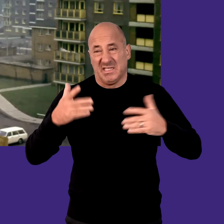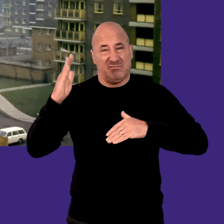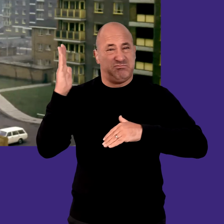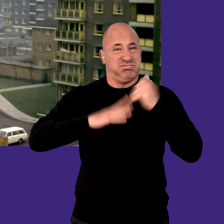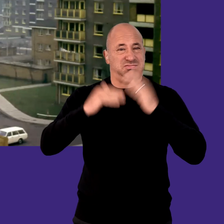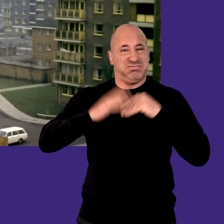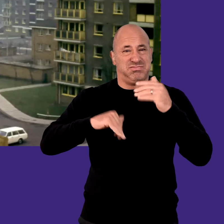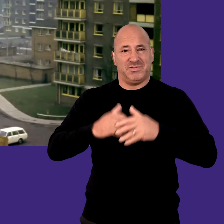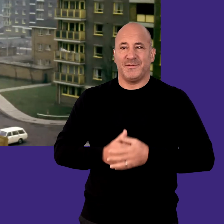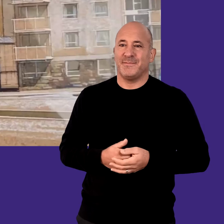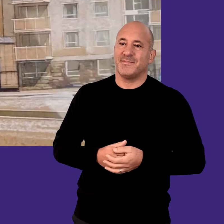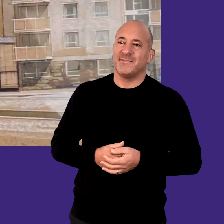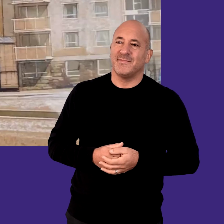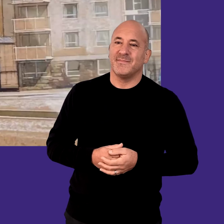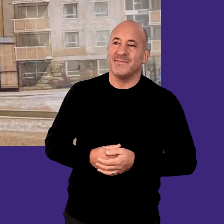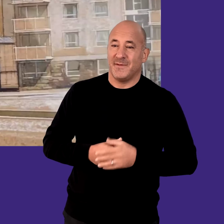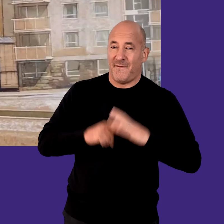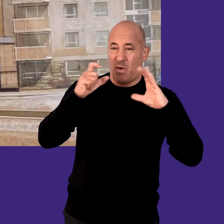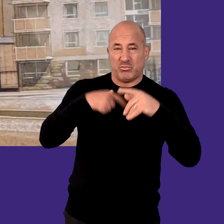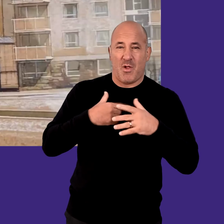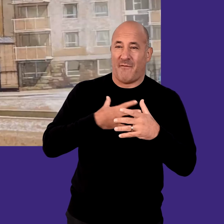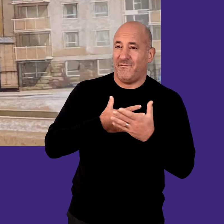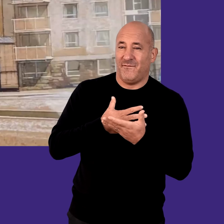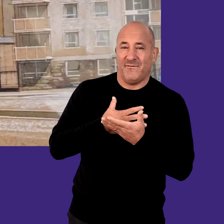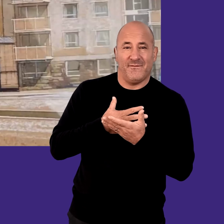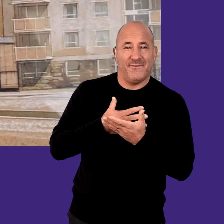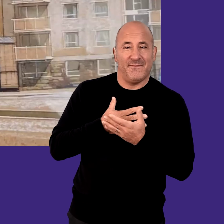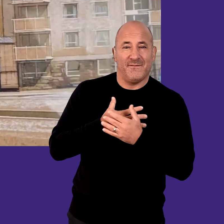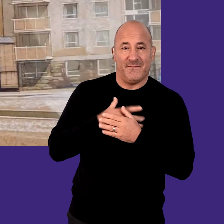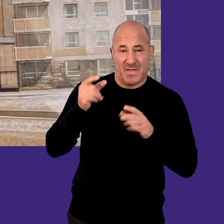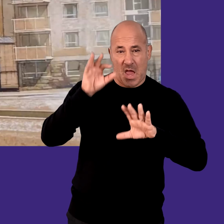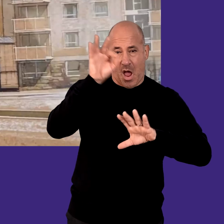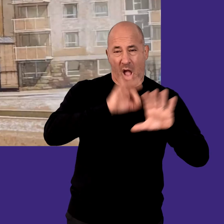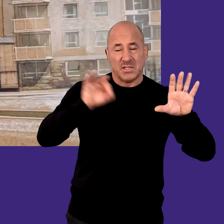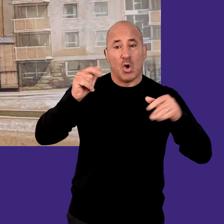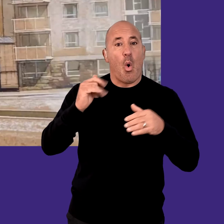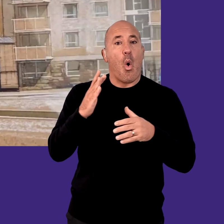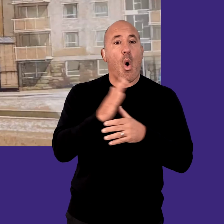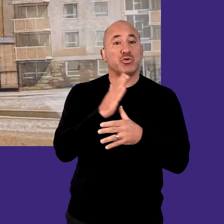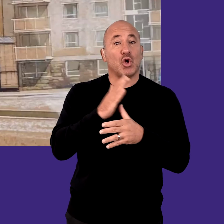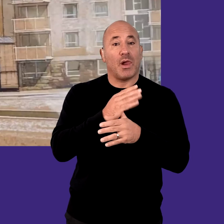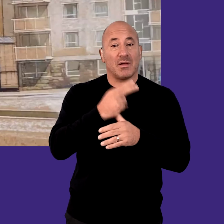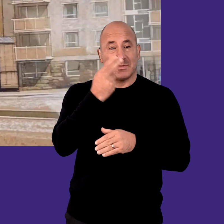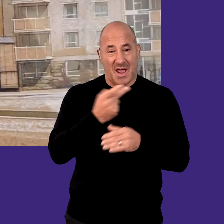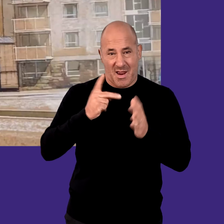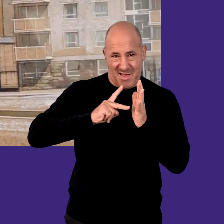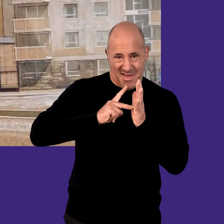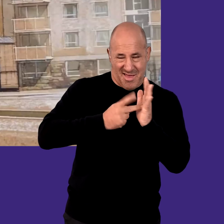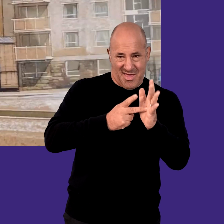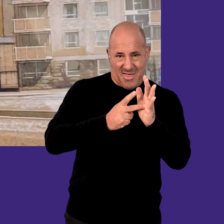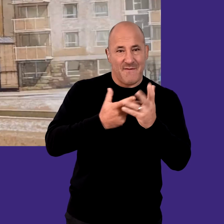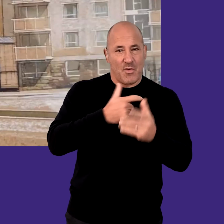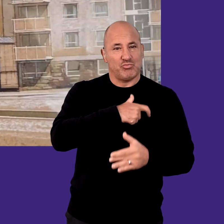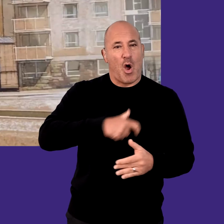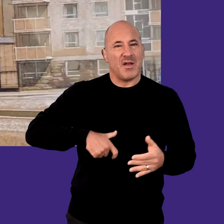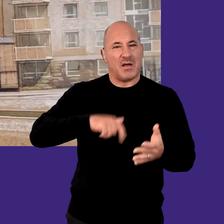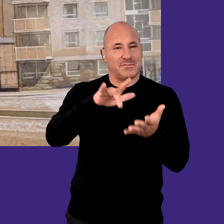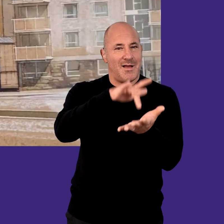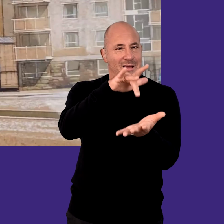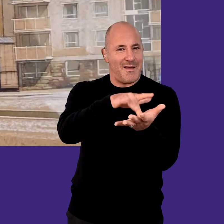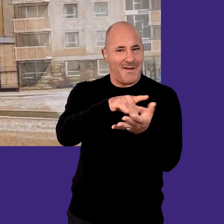stock in the town. I particularly love this image. So this is the architect's original designs when